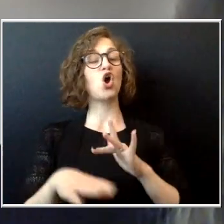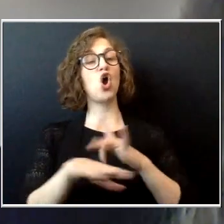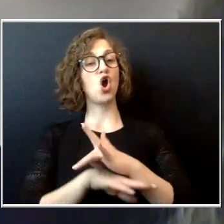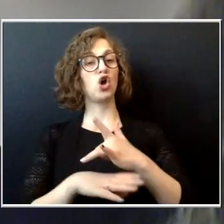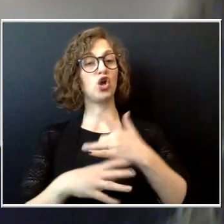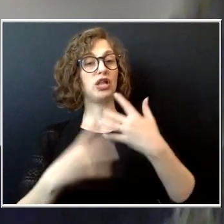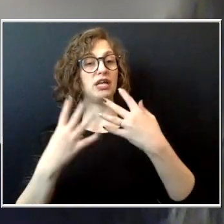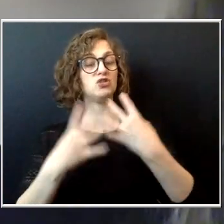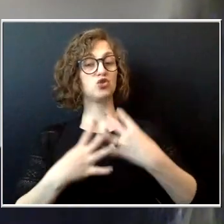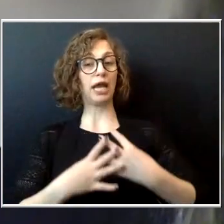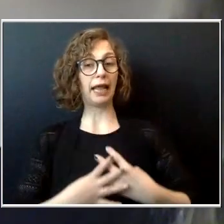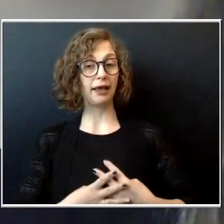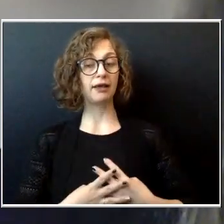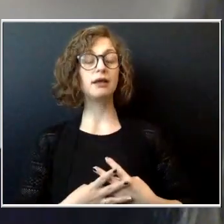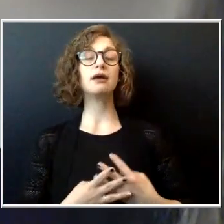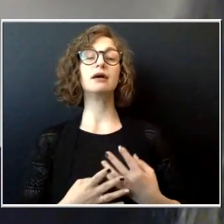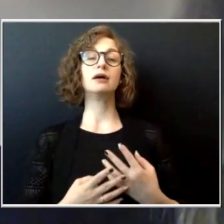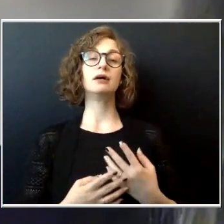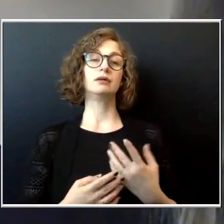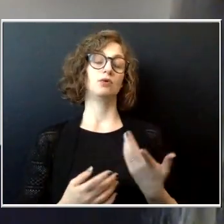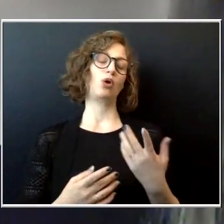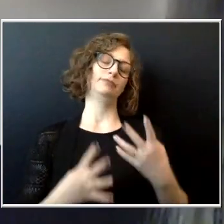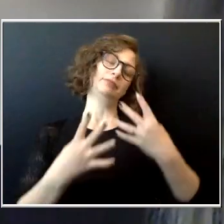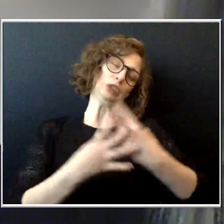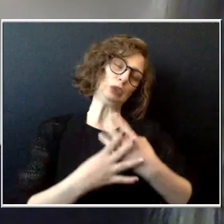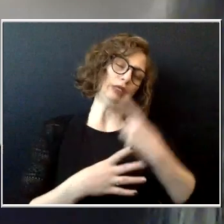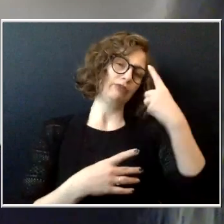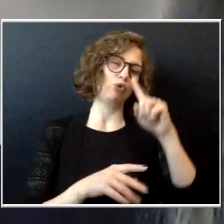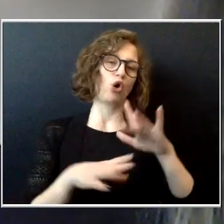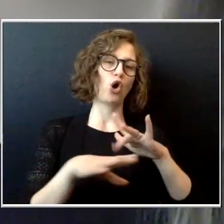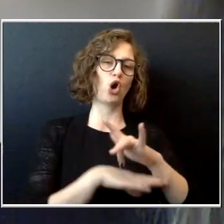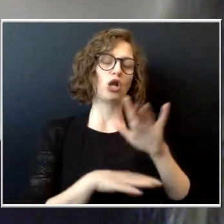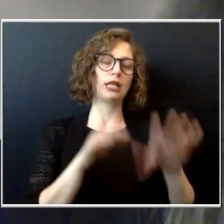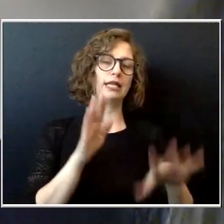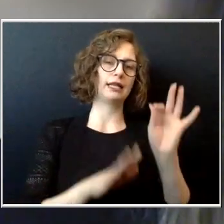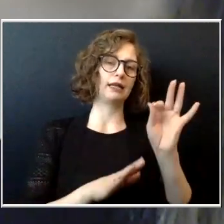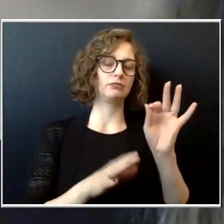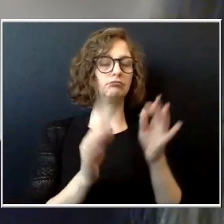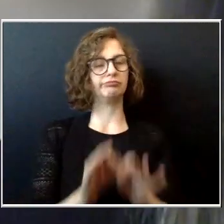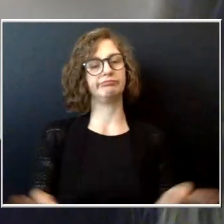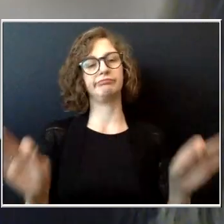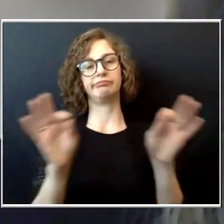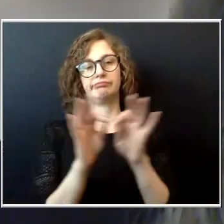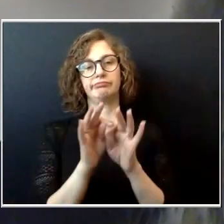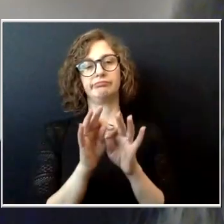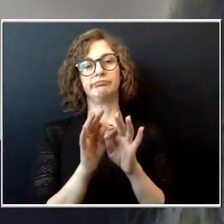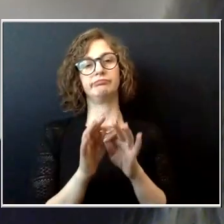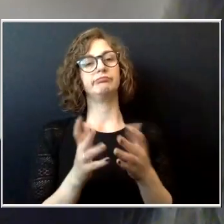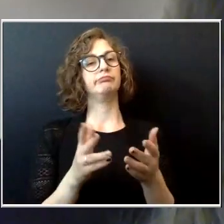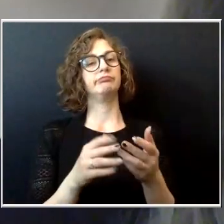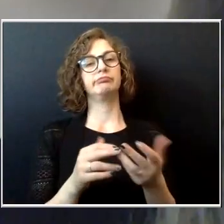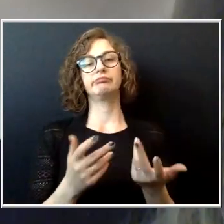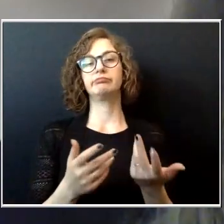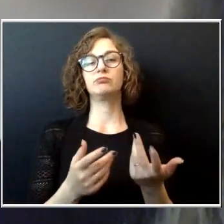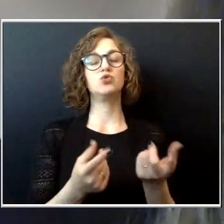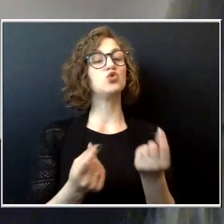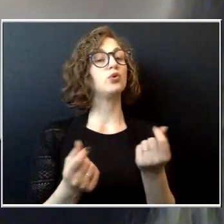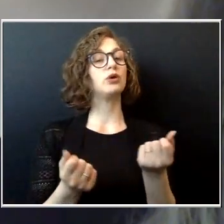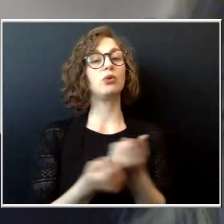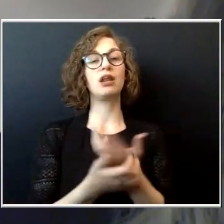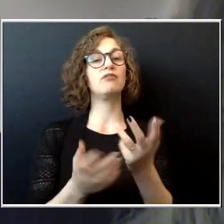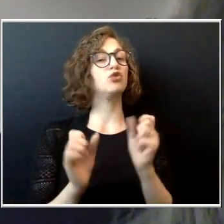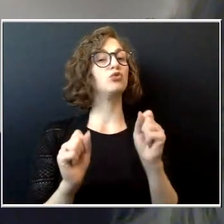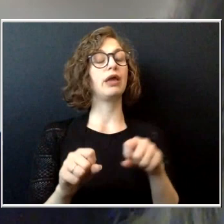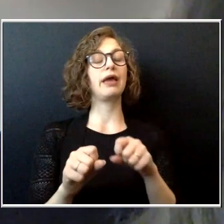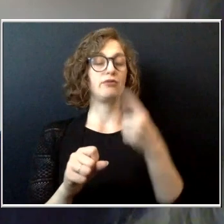or screening for early detection is also really important. Taking preventative measures such as